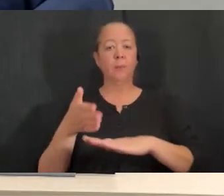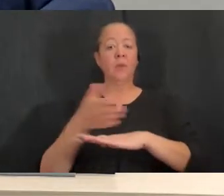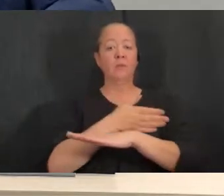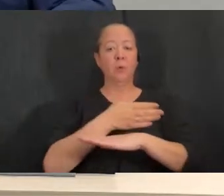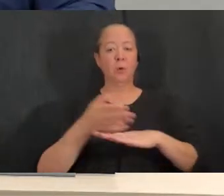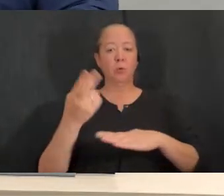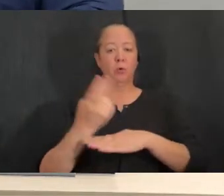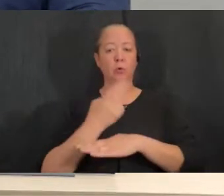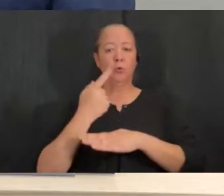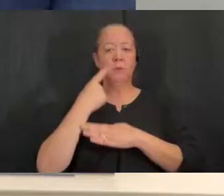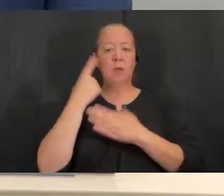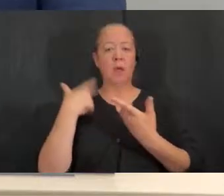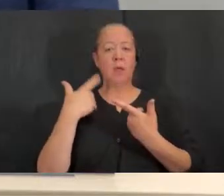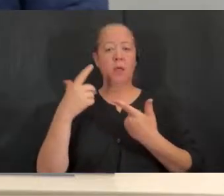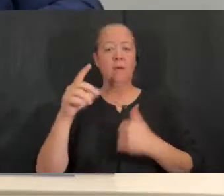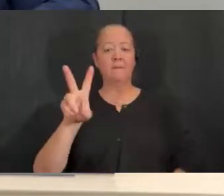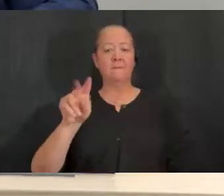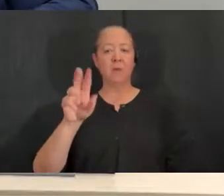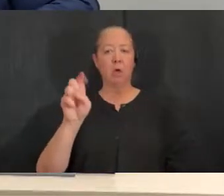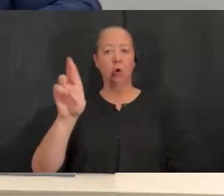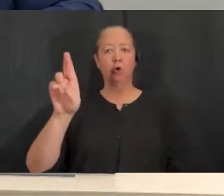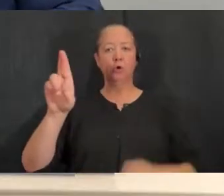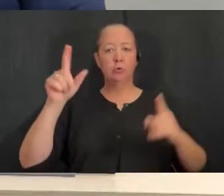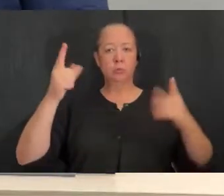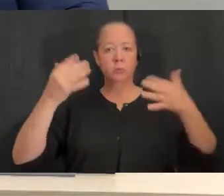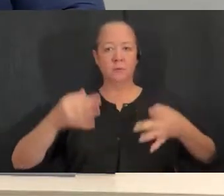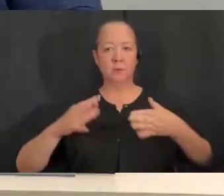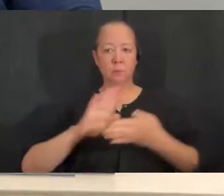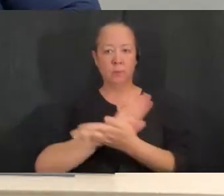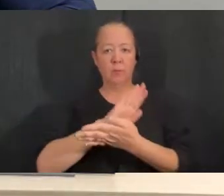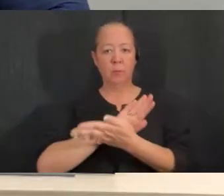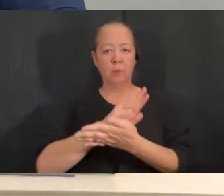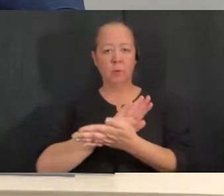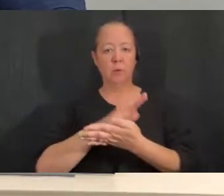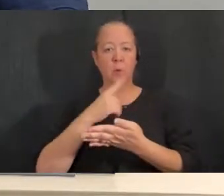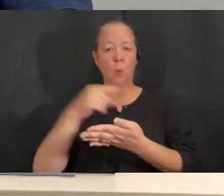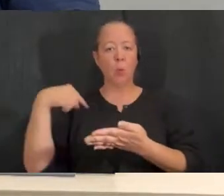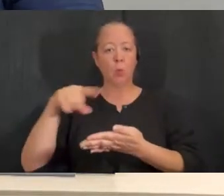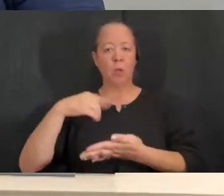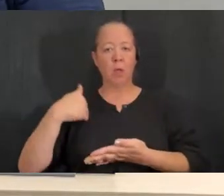paper that Ms. Brown put together. We have